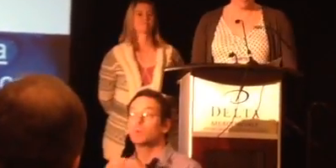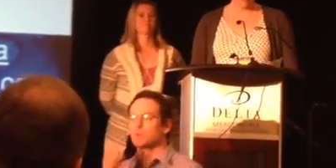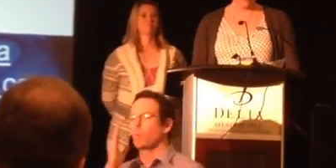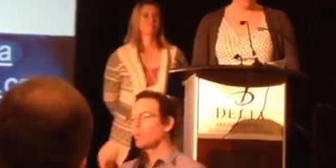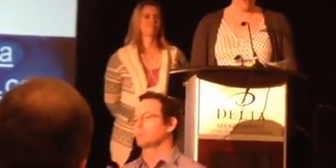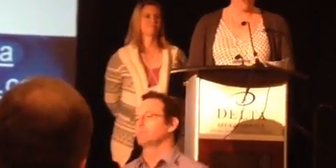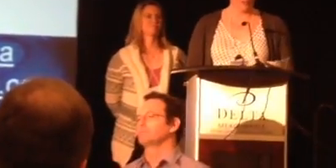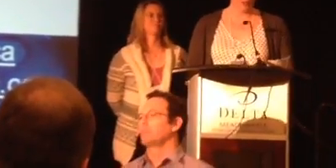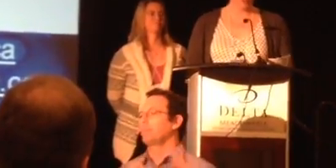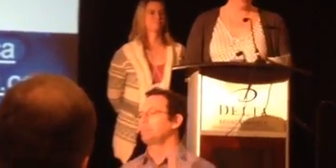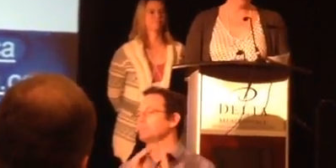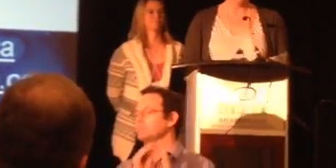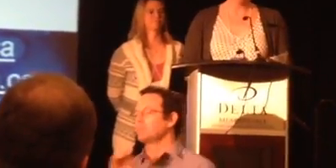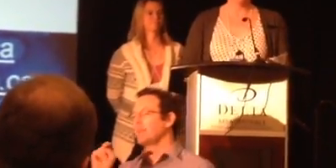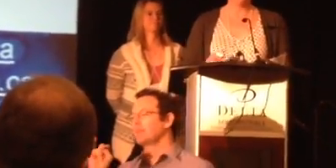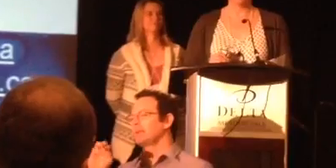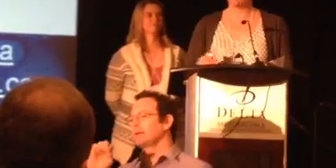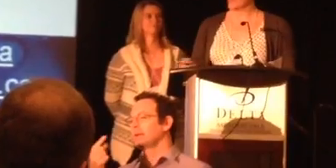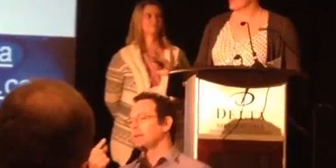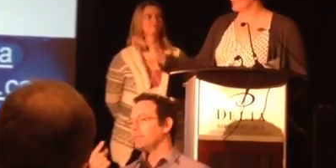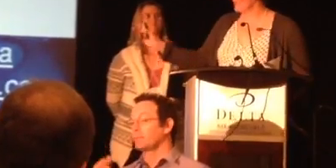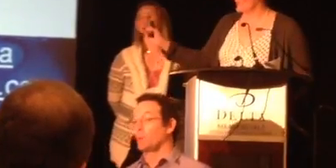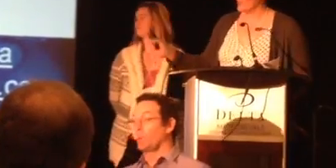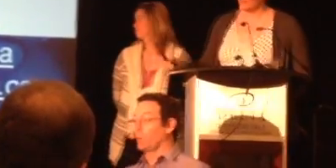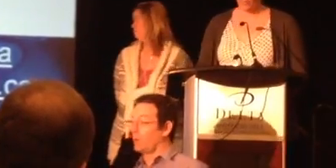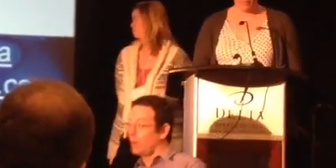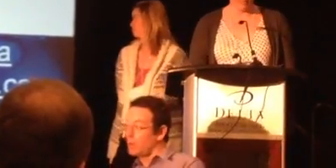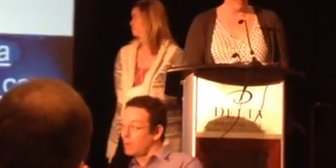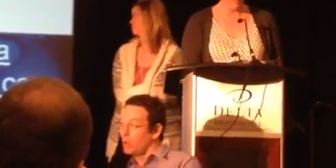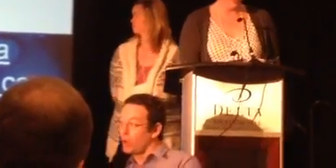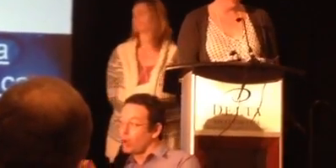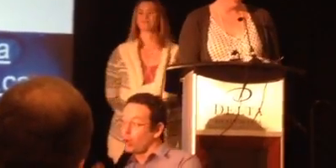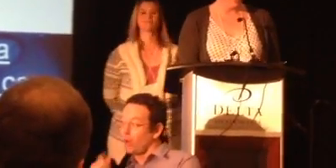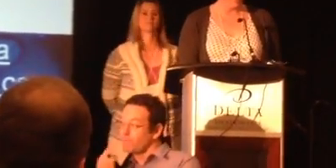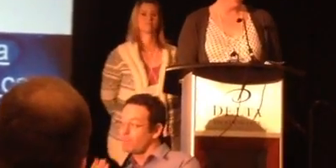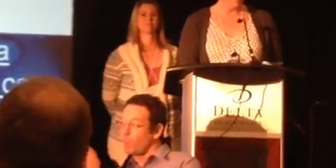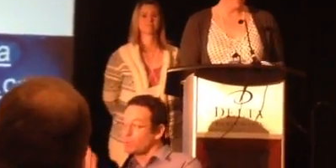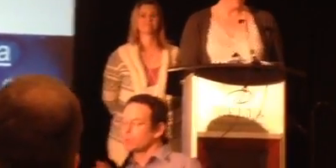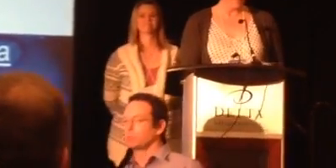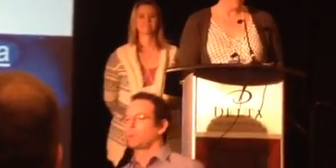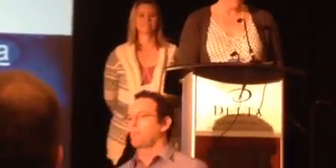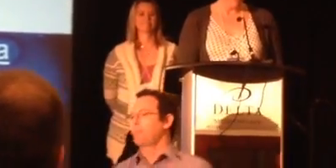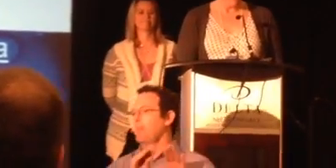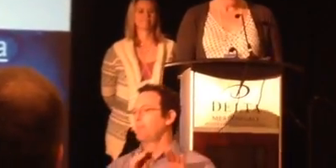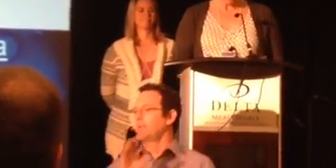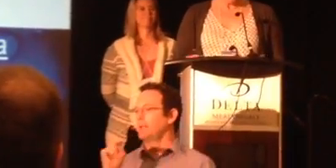as soon as we get the call for proposals. You can talk to us or we just email or on the name.